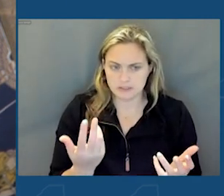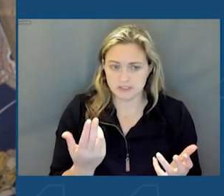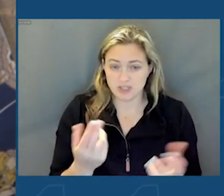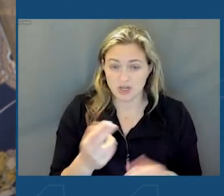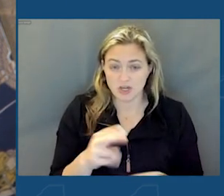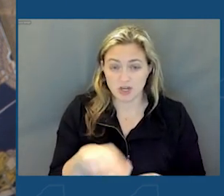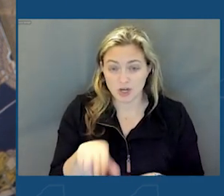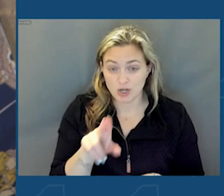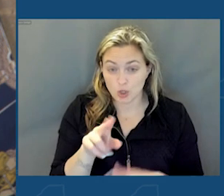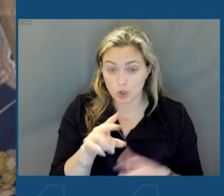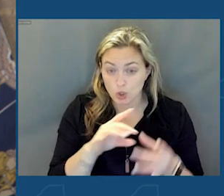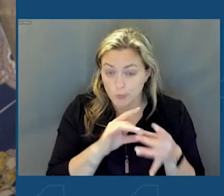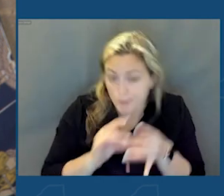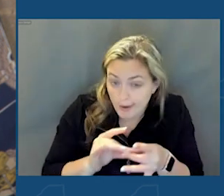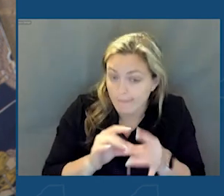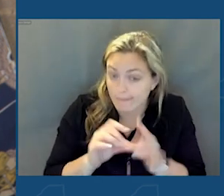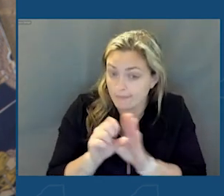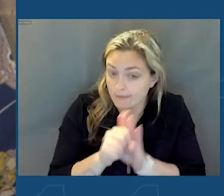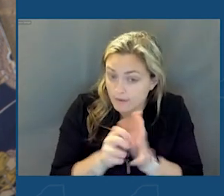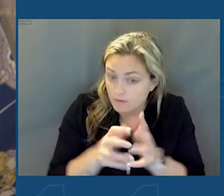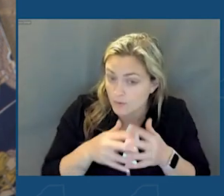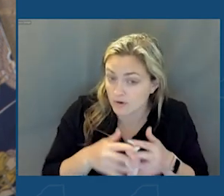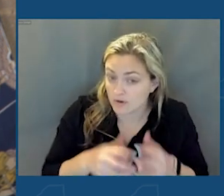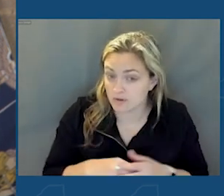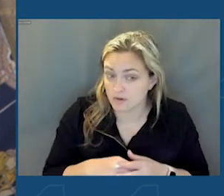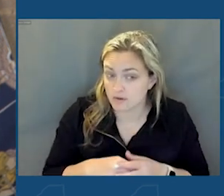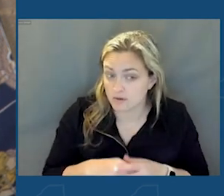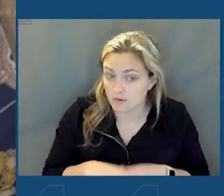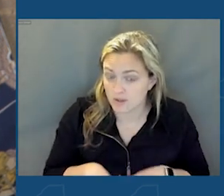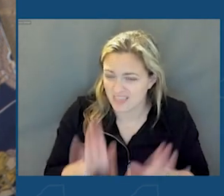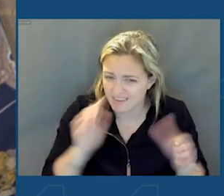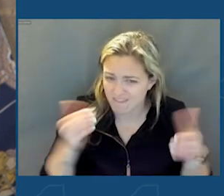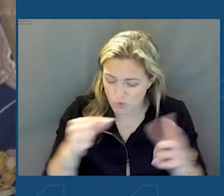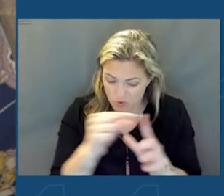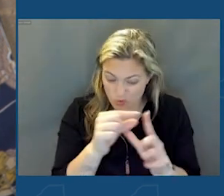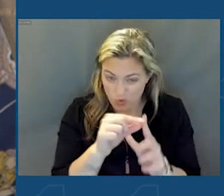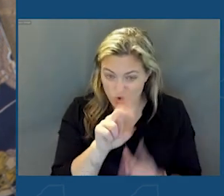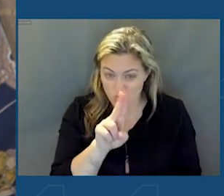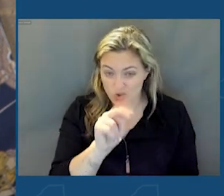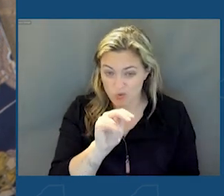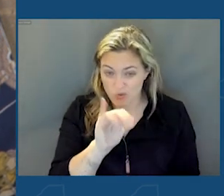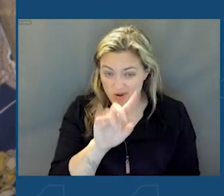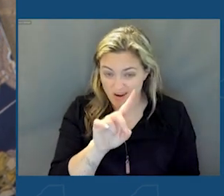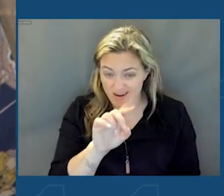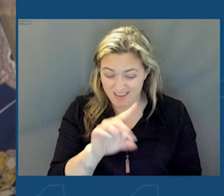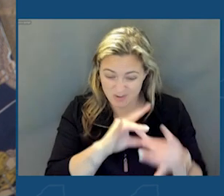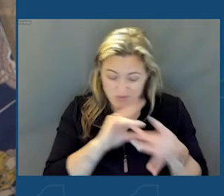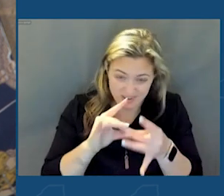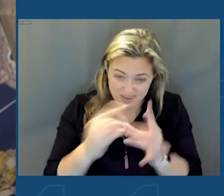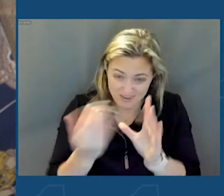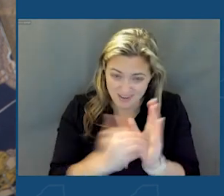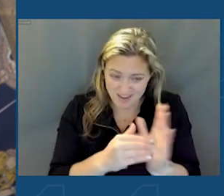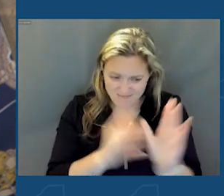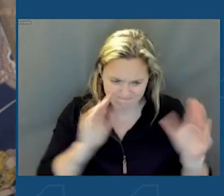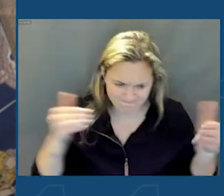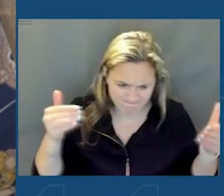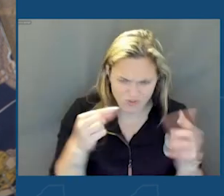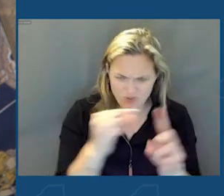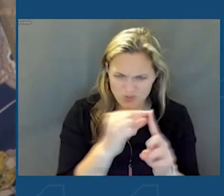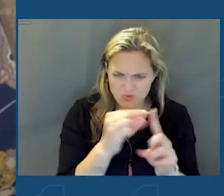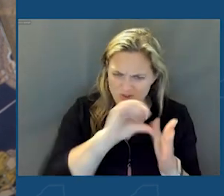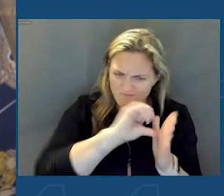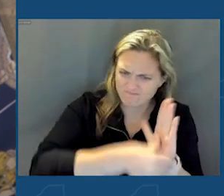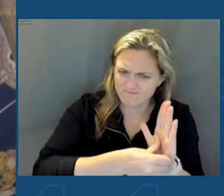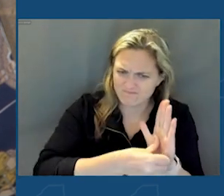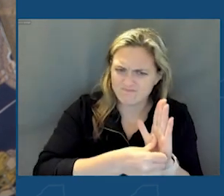of America? Can we put the focus on the word united once again? That's what our founding fathers dreamed of.